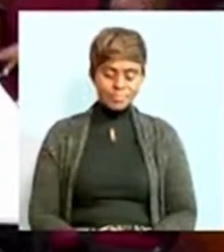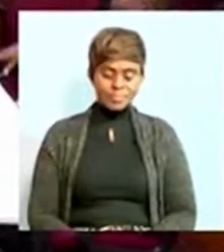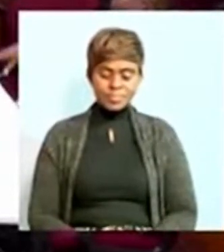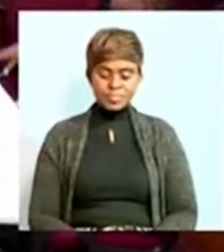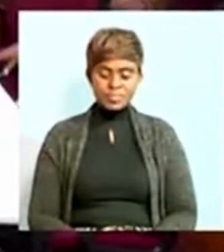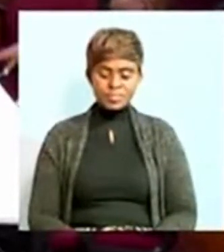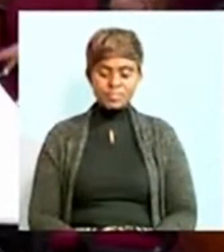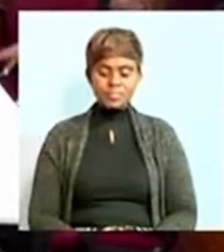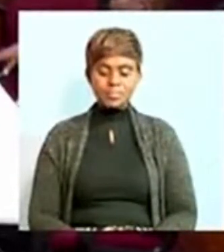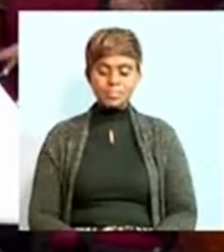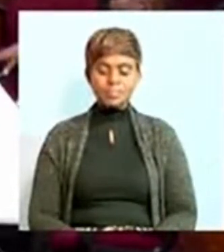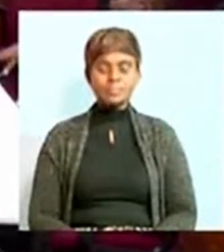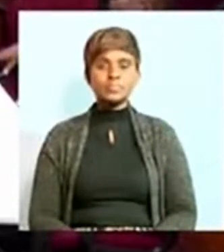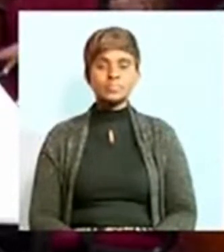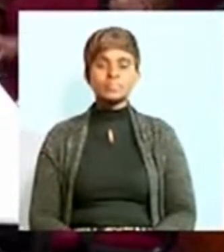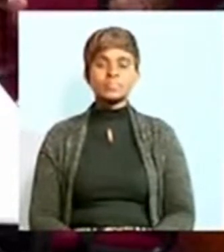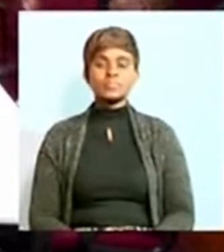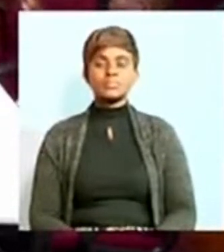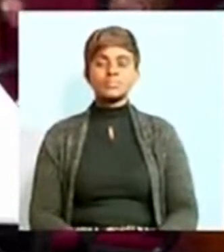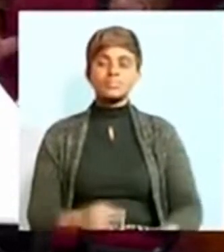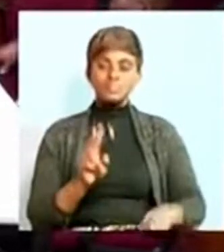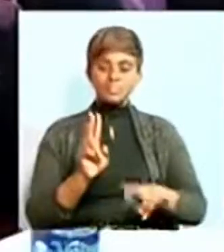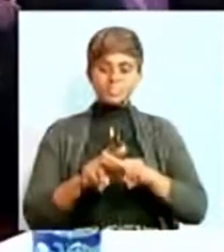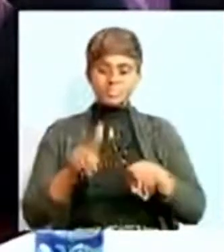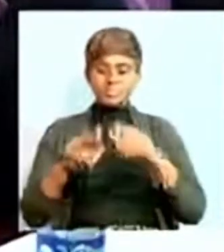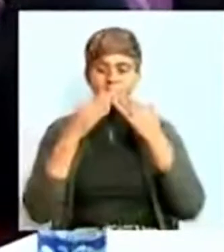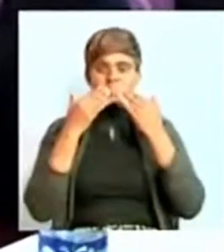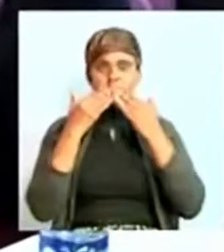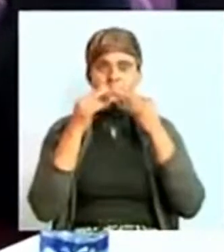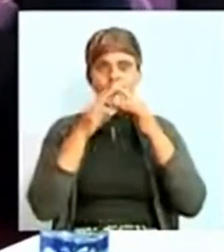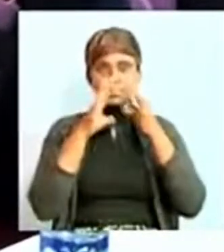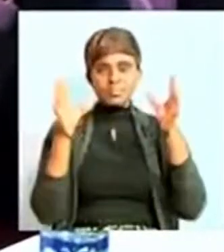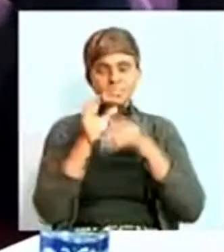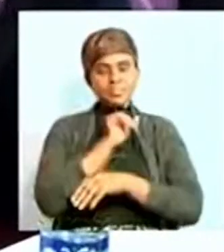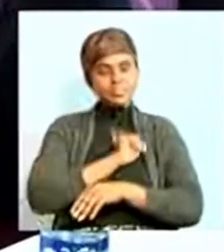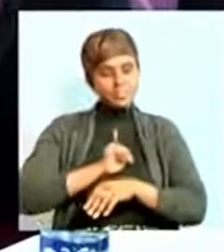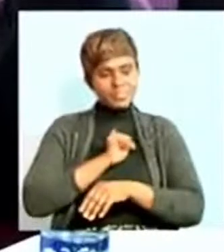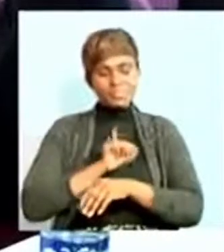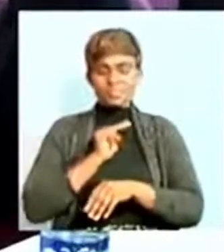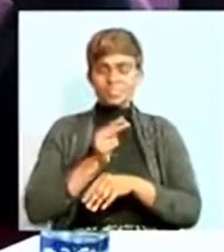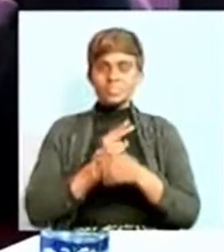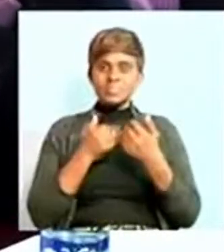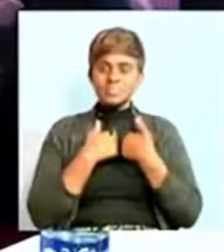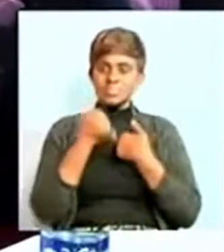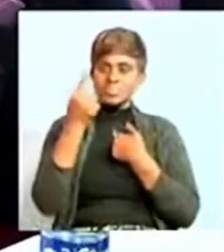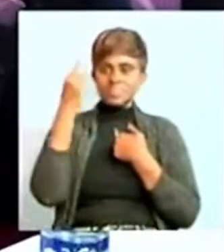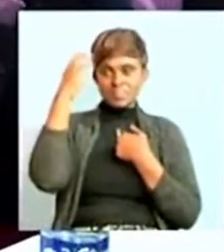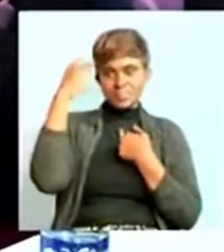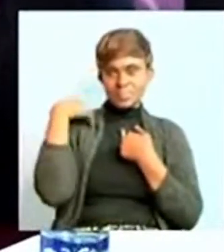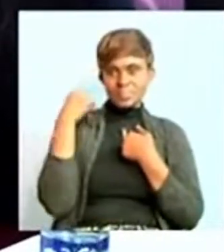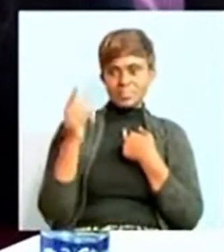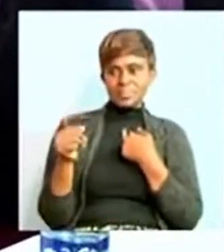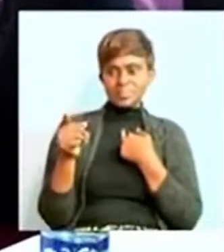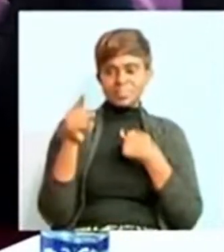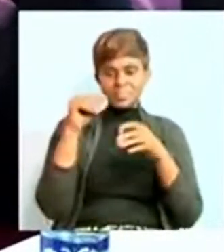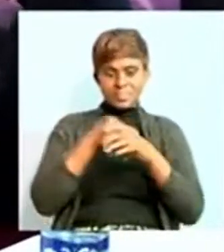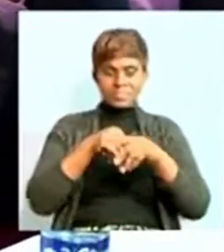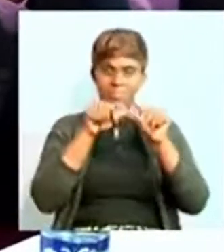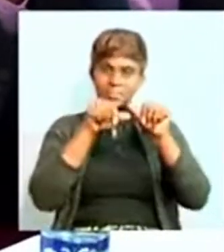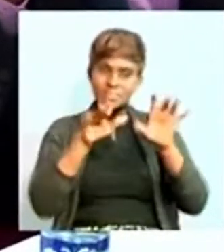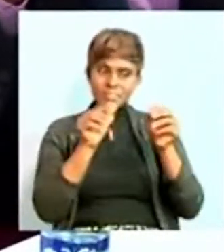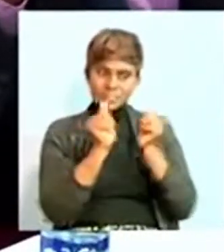Yes, yes. Thank you, Chair. In our establishment, unfortunately, we've only got one officer as internal auditor